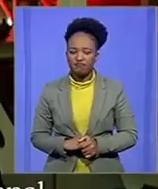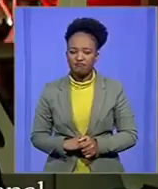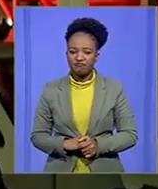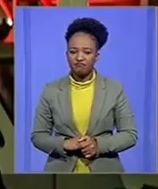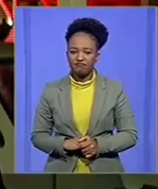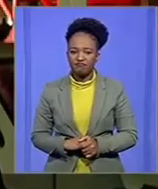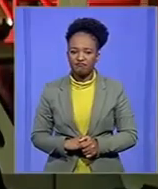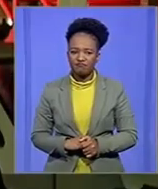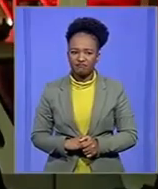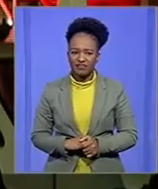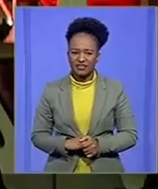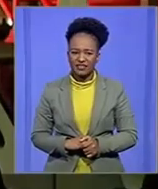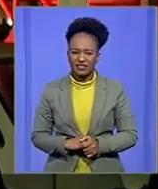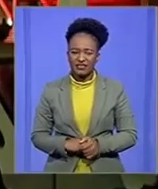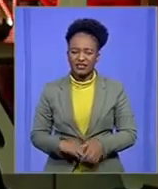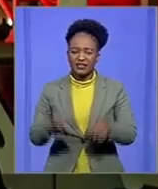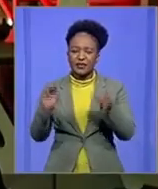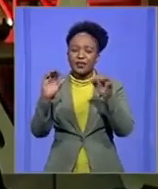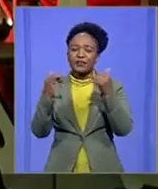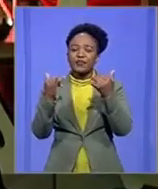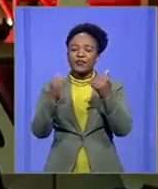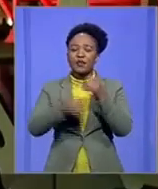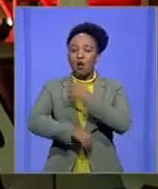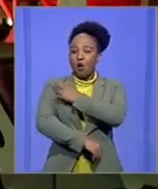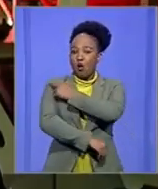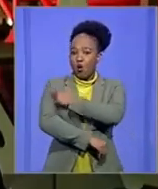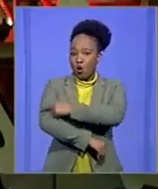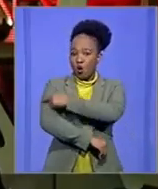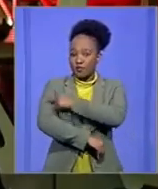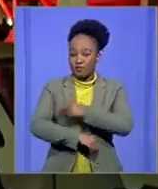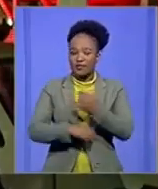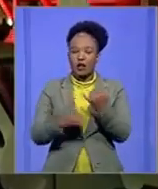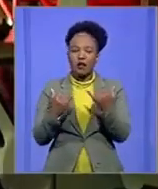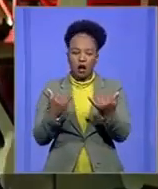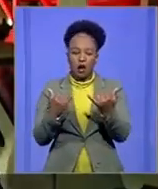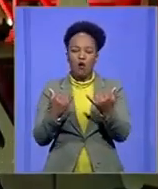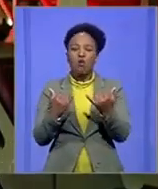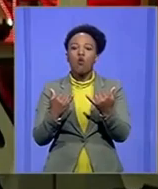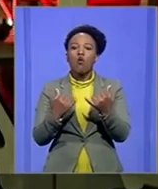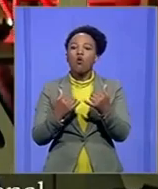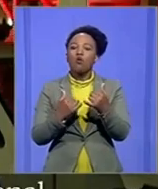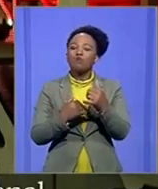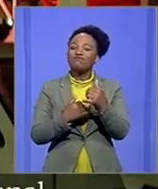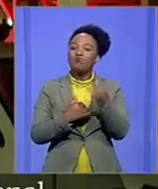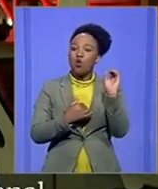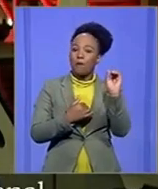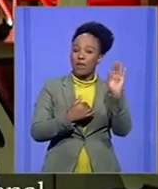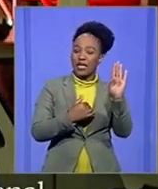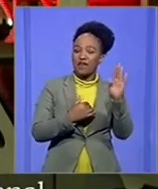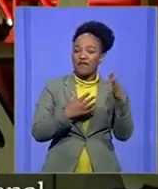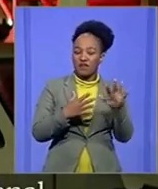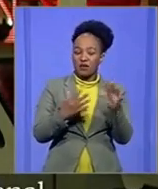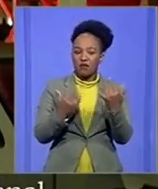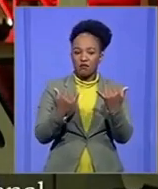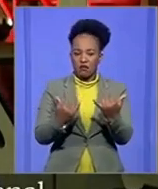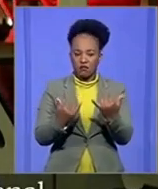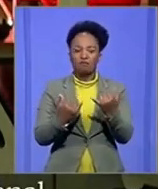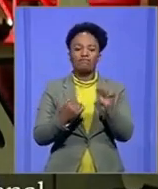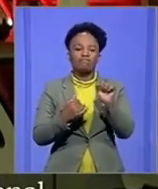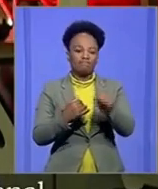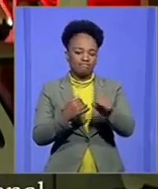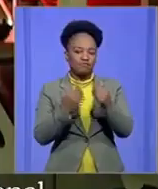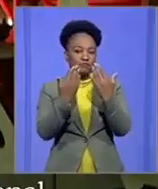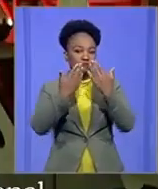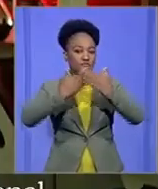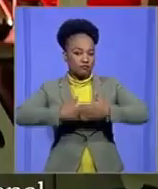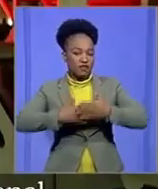National District Hospital Bloemfontein ke moreleng teng ka sena sebaka mo ho tlohalang hore mane hore ntsa bo boraro thapameng ya kajeno ho ile ha